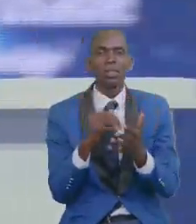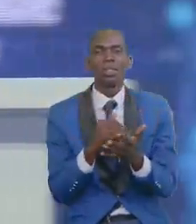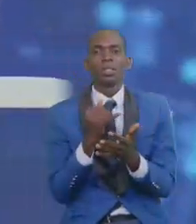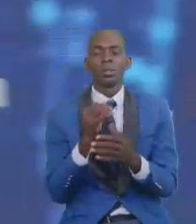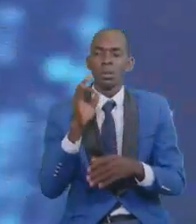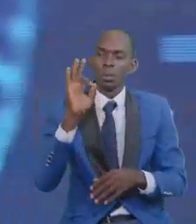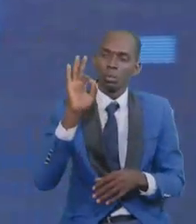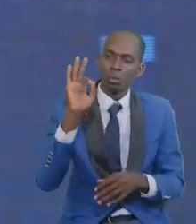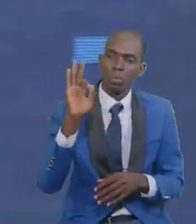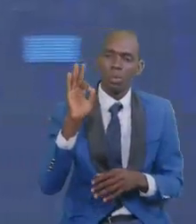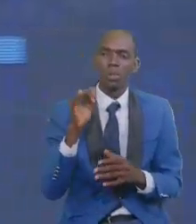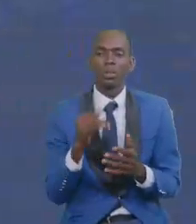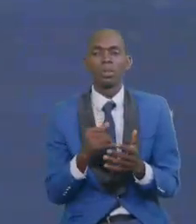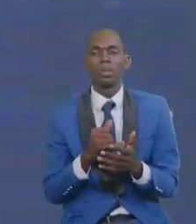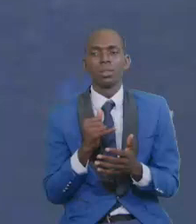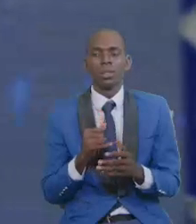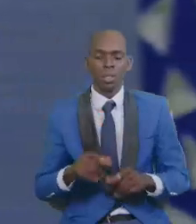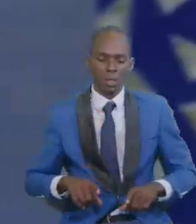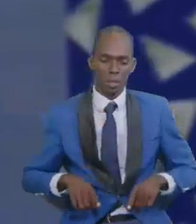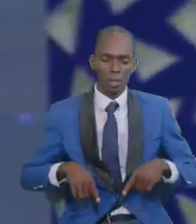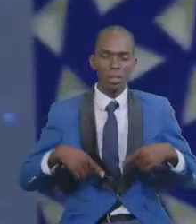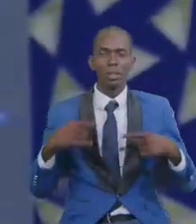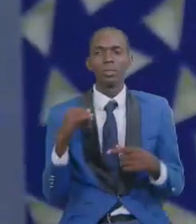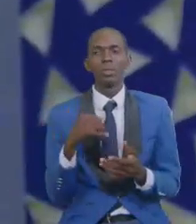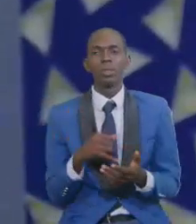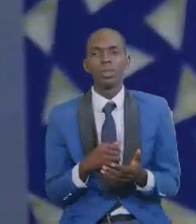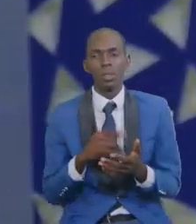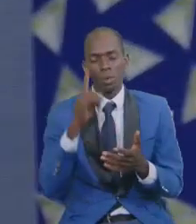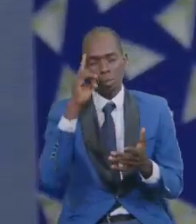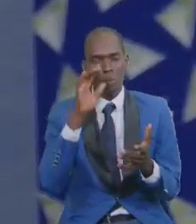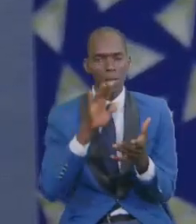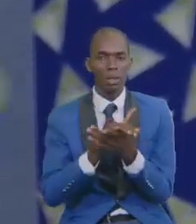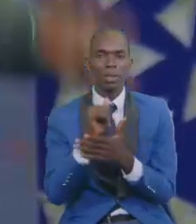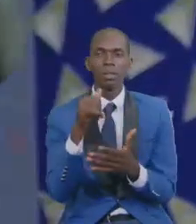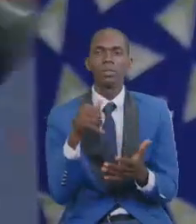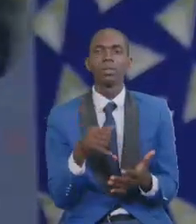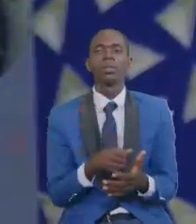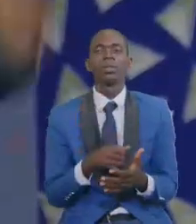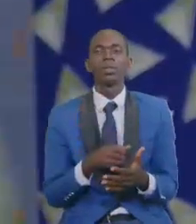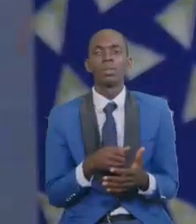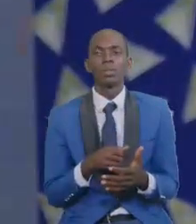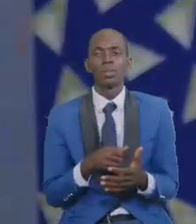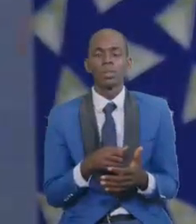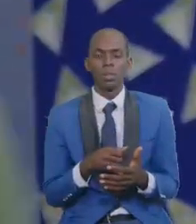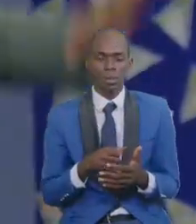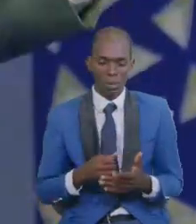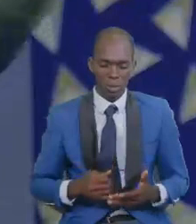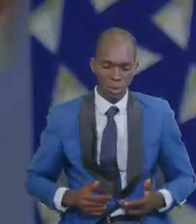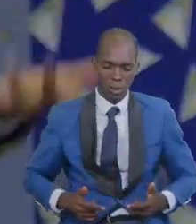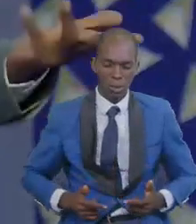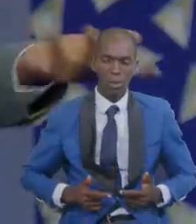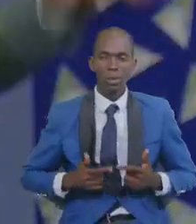it, live it, believe it, live by that